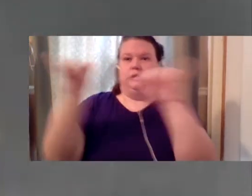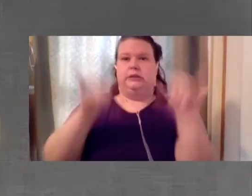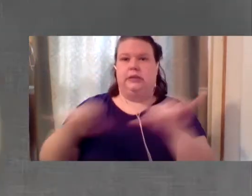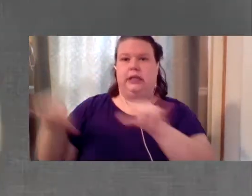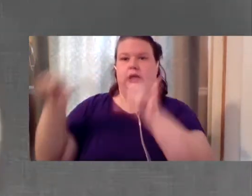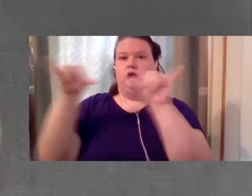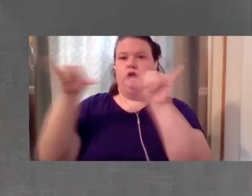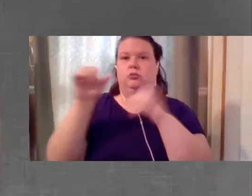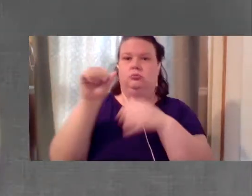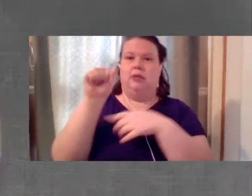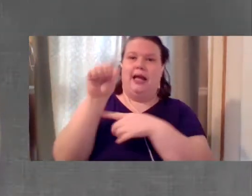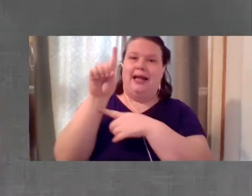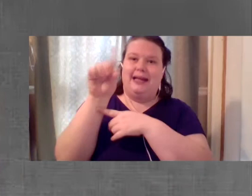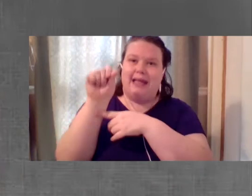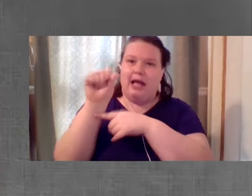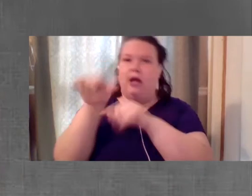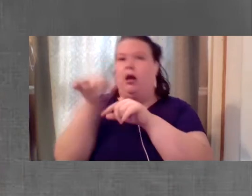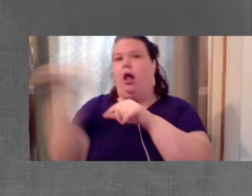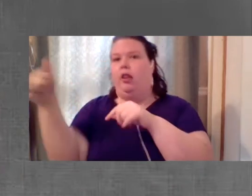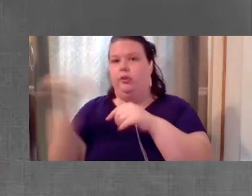Great comment. Thank you.